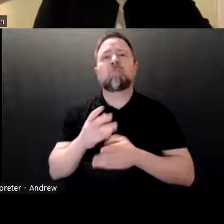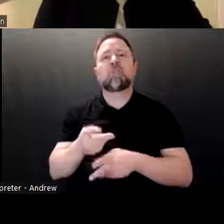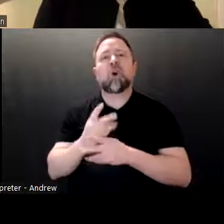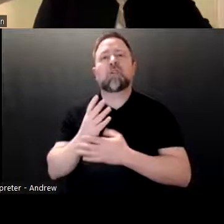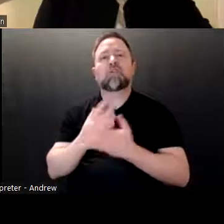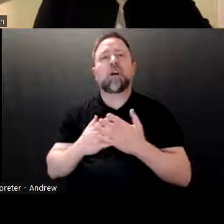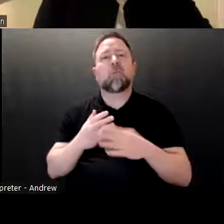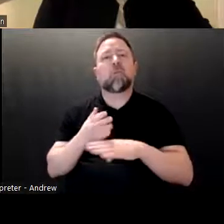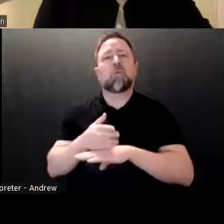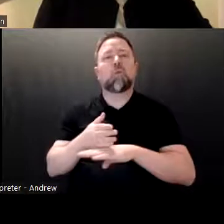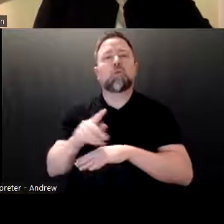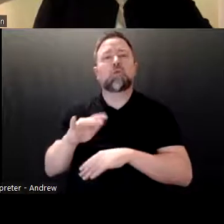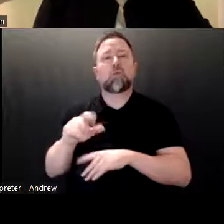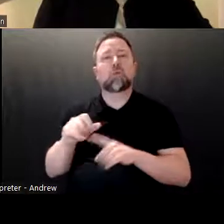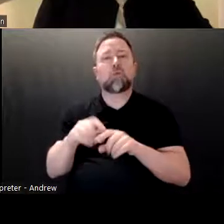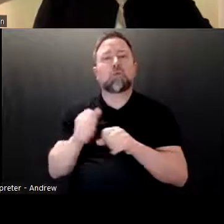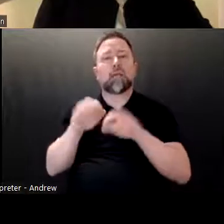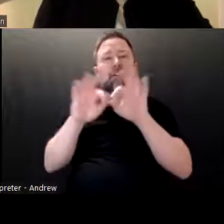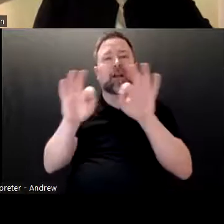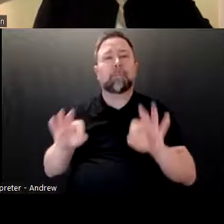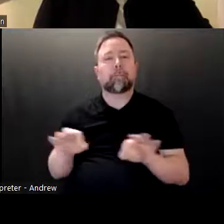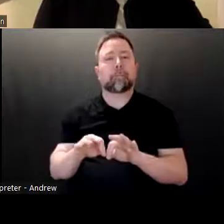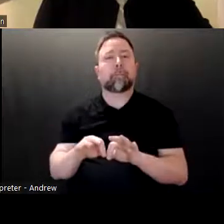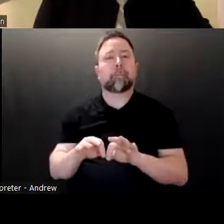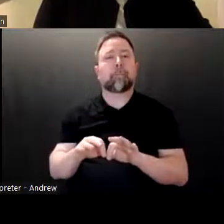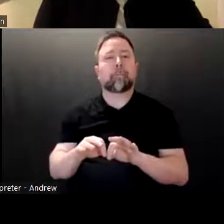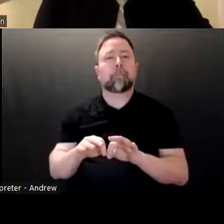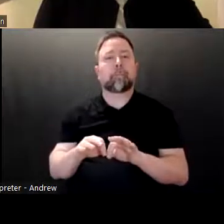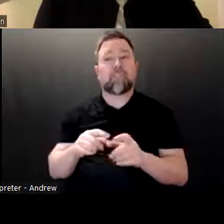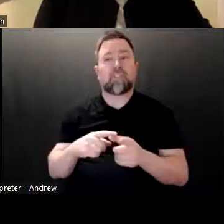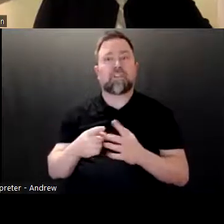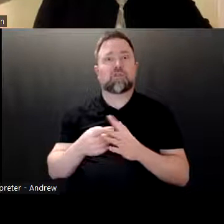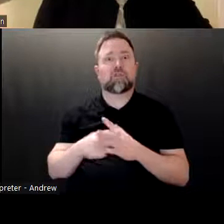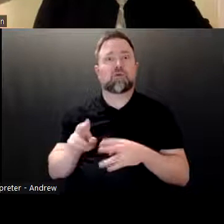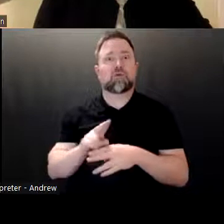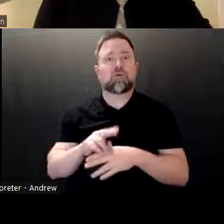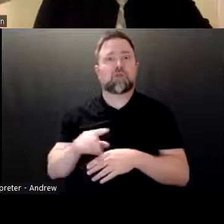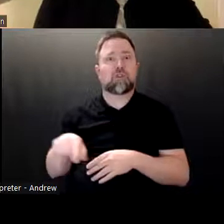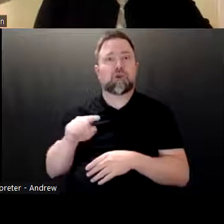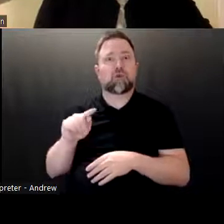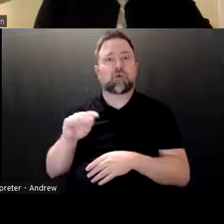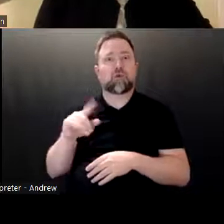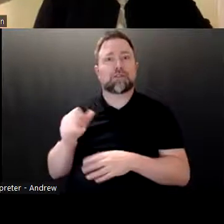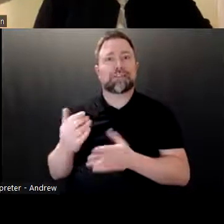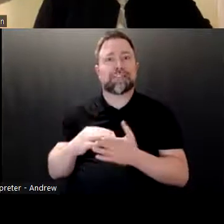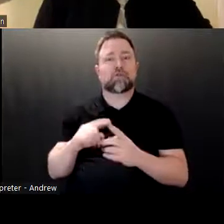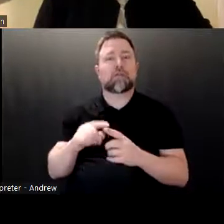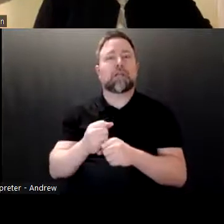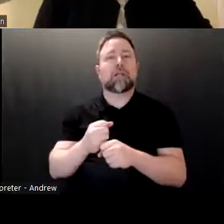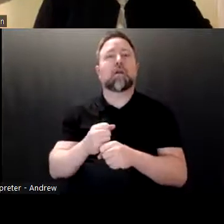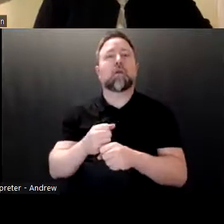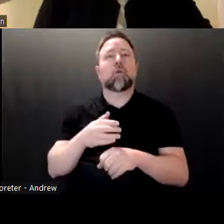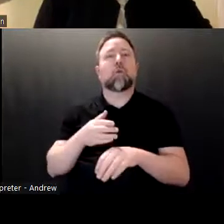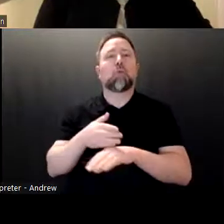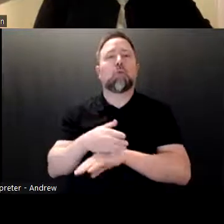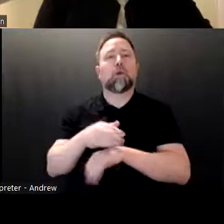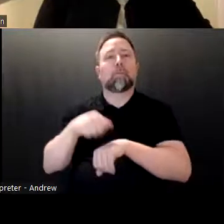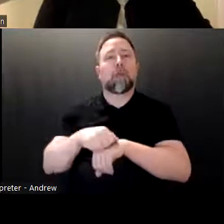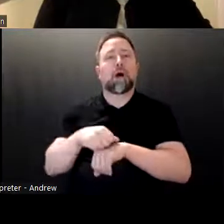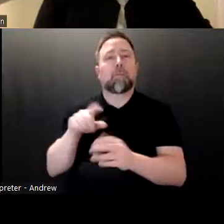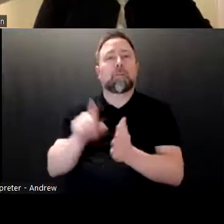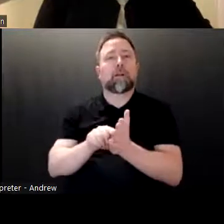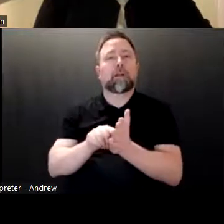Letty Esherick was interested in a progressive school there. And she attended teacher training while their daughter Mary attended the school,